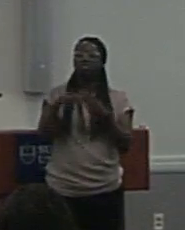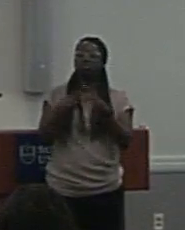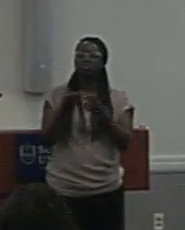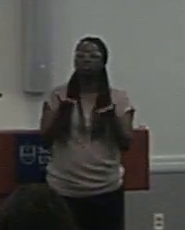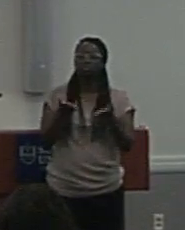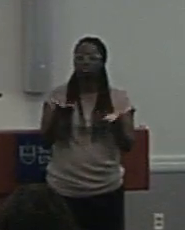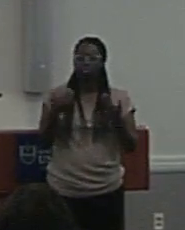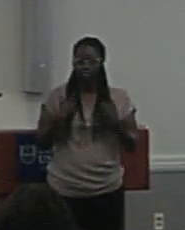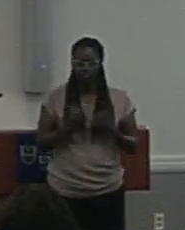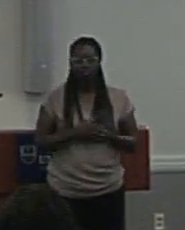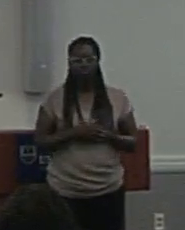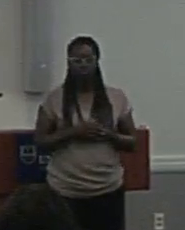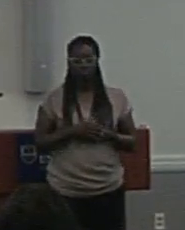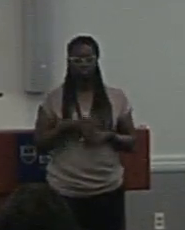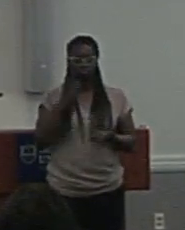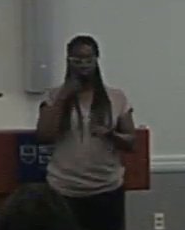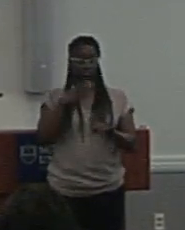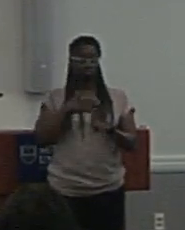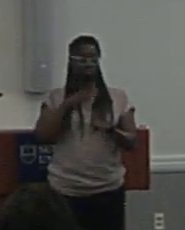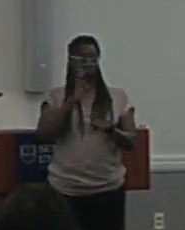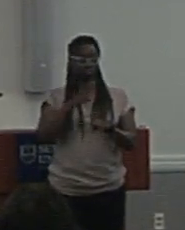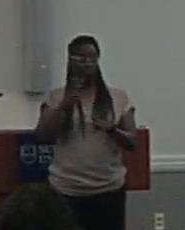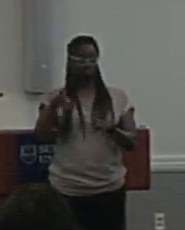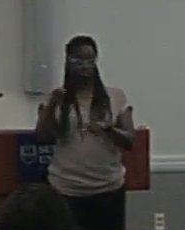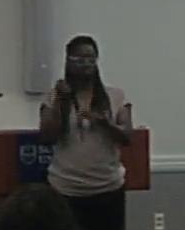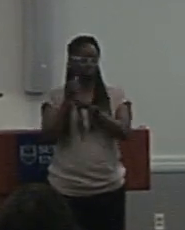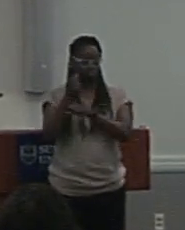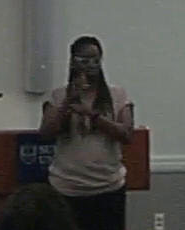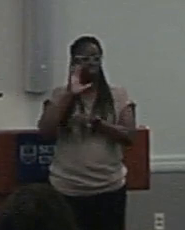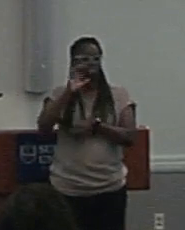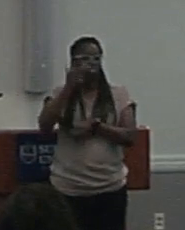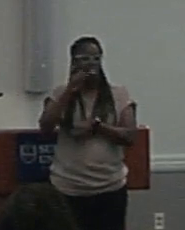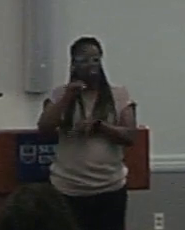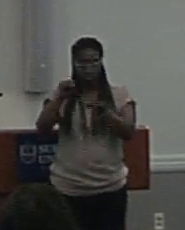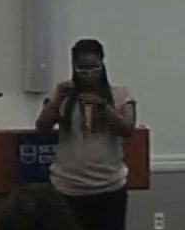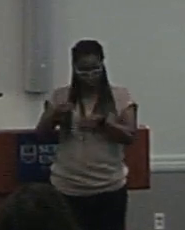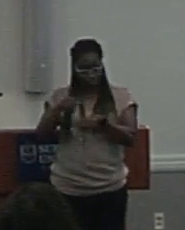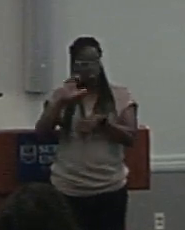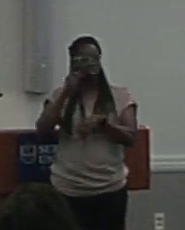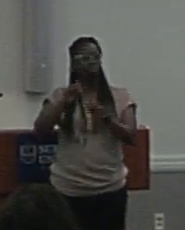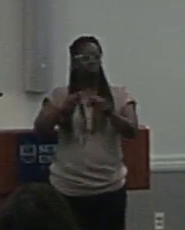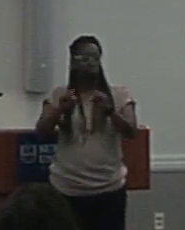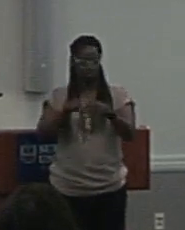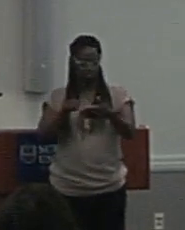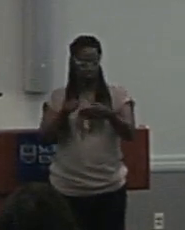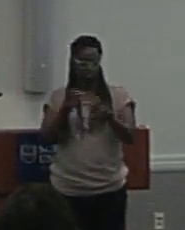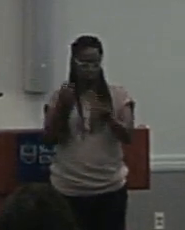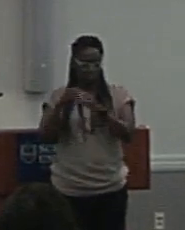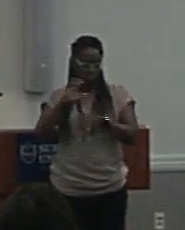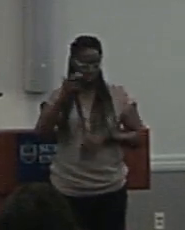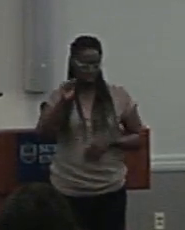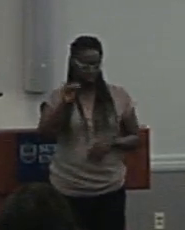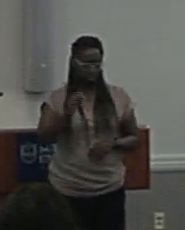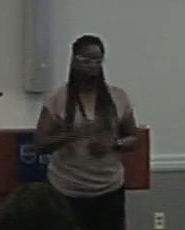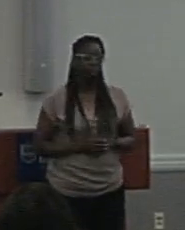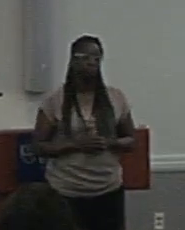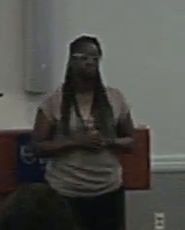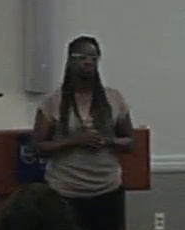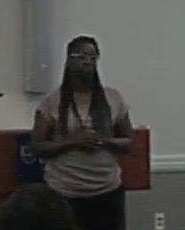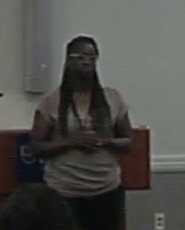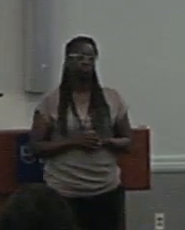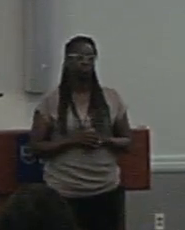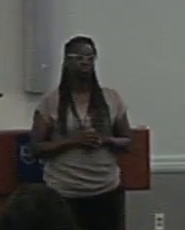an email and phone number. We operate 4 recovery centers in Boston that are all free, open to anybody.